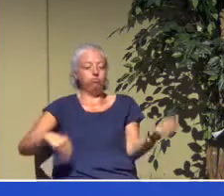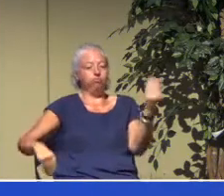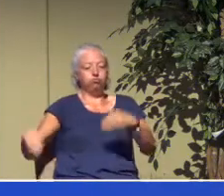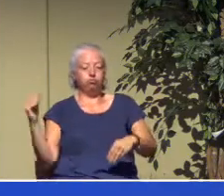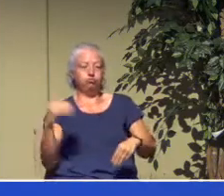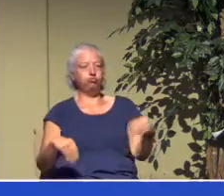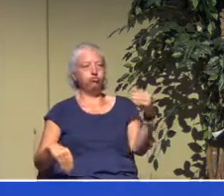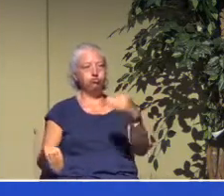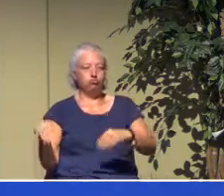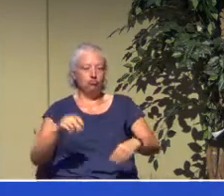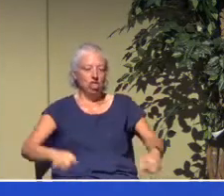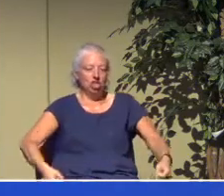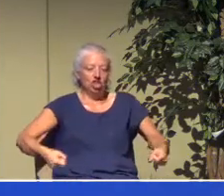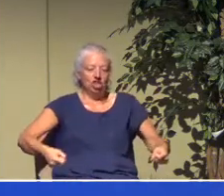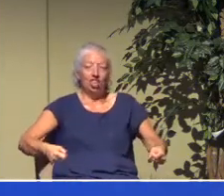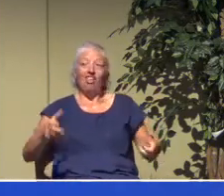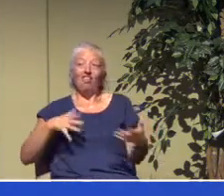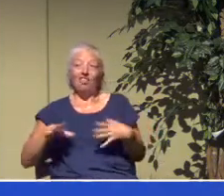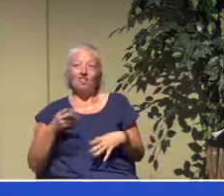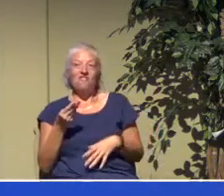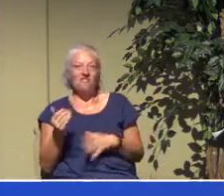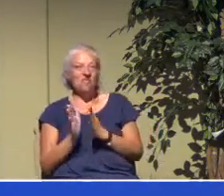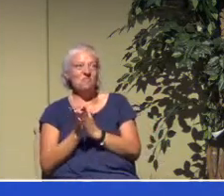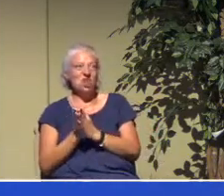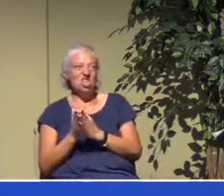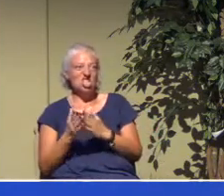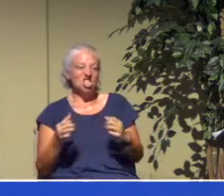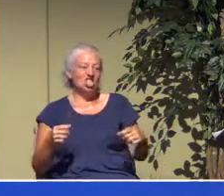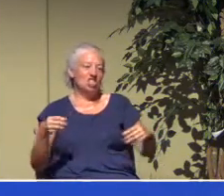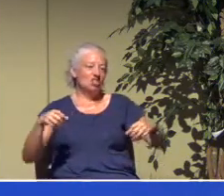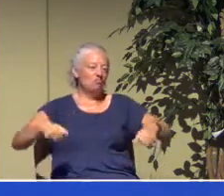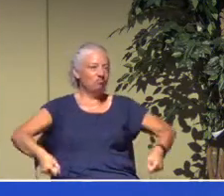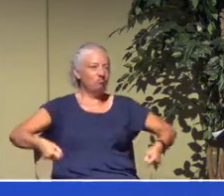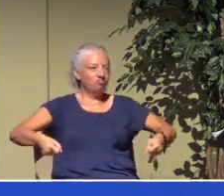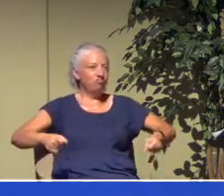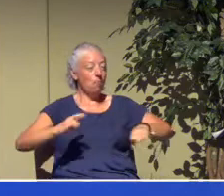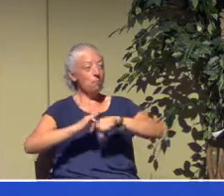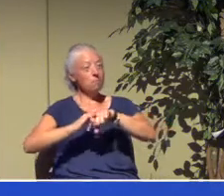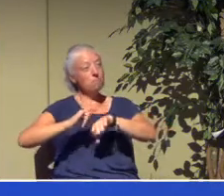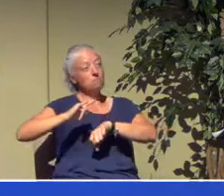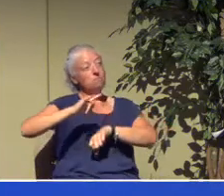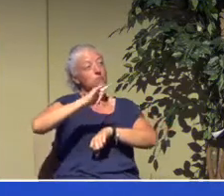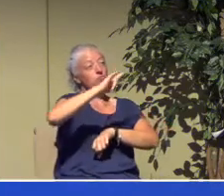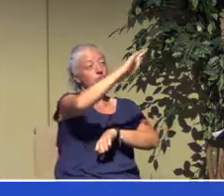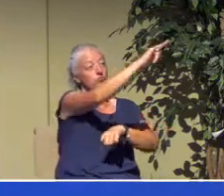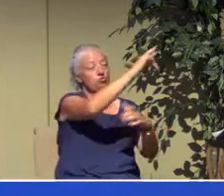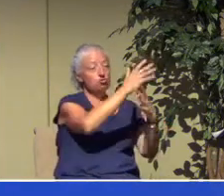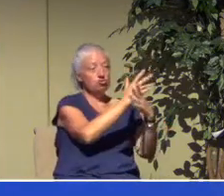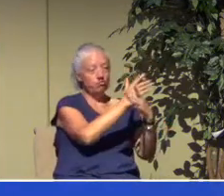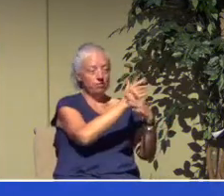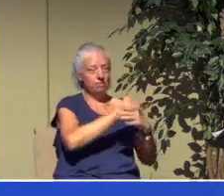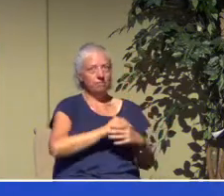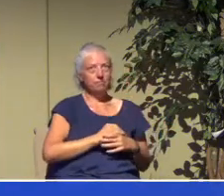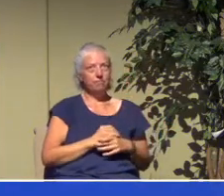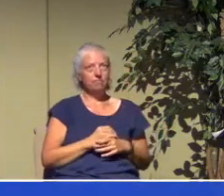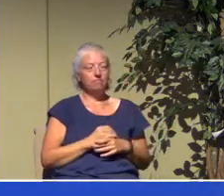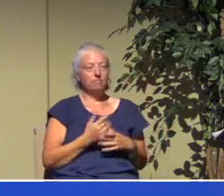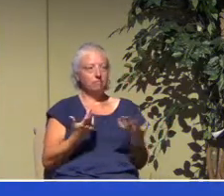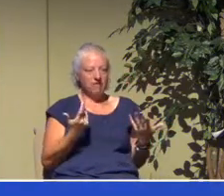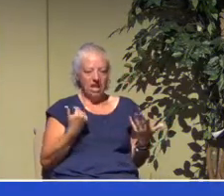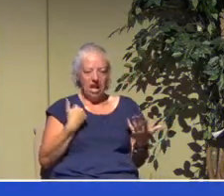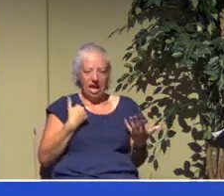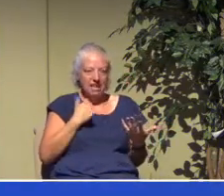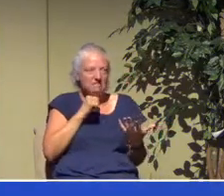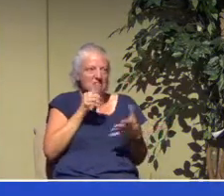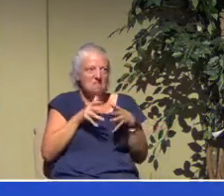bags, with clothes and a few books, and I flew to Germany. I didn't have much with